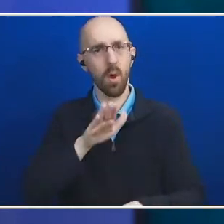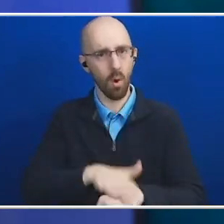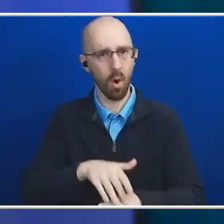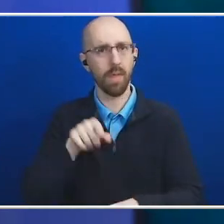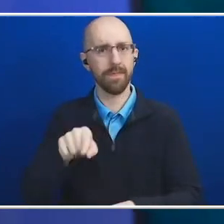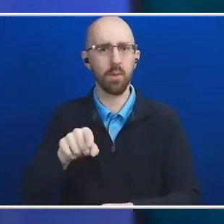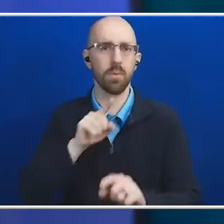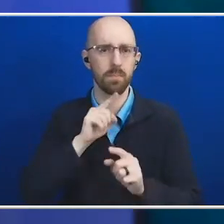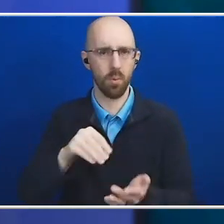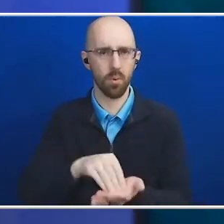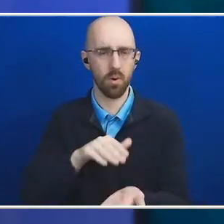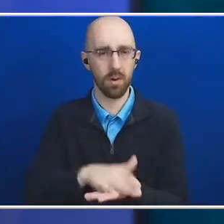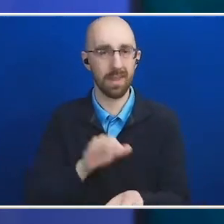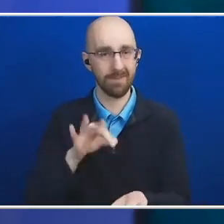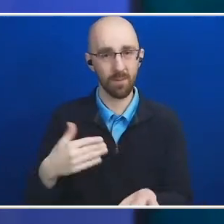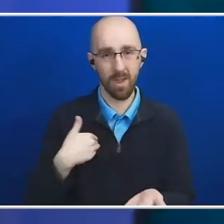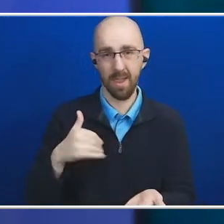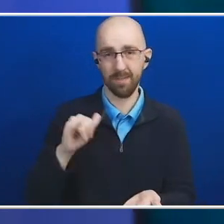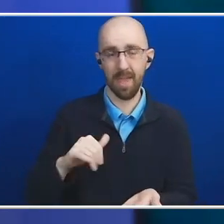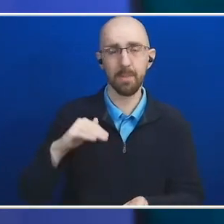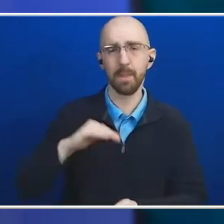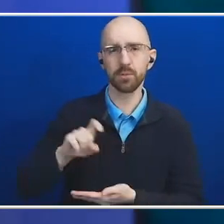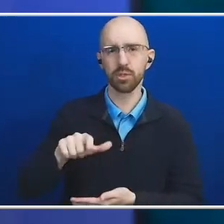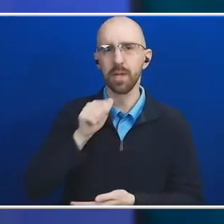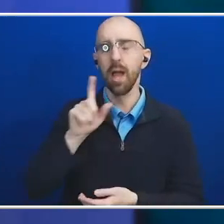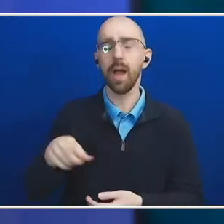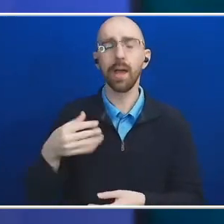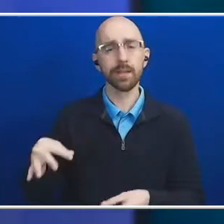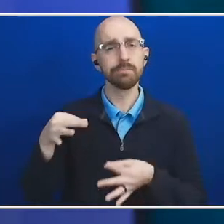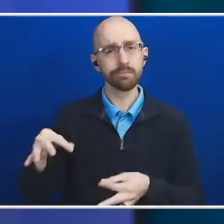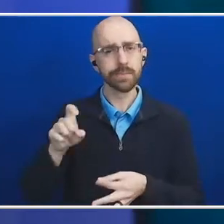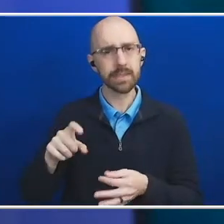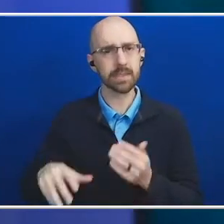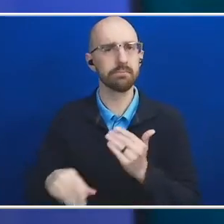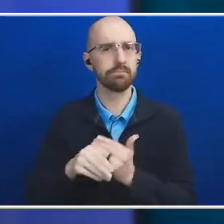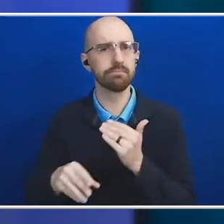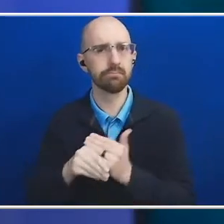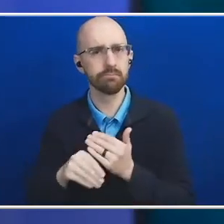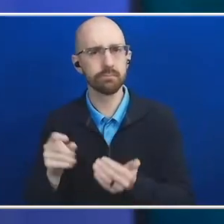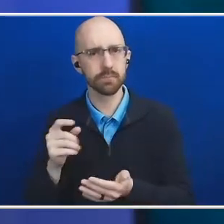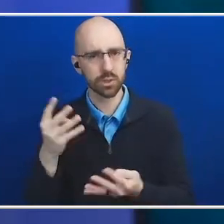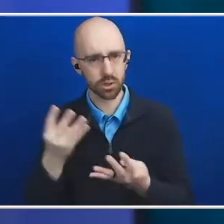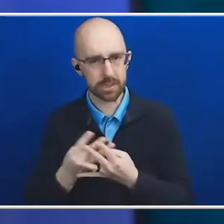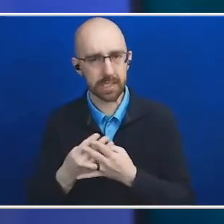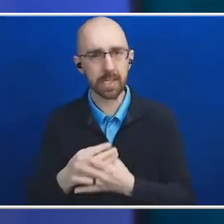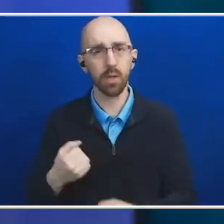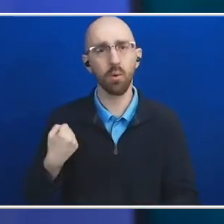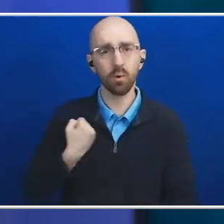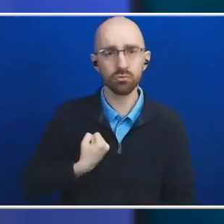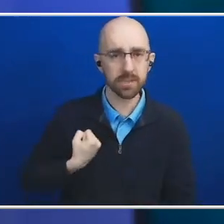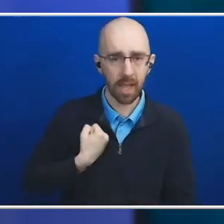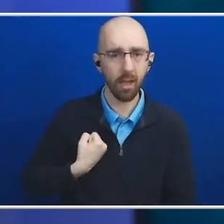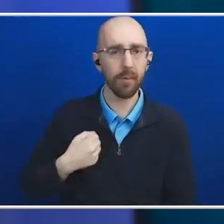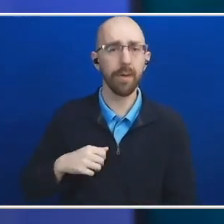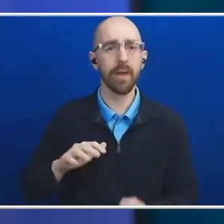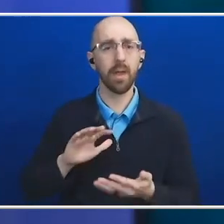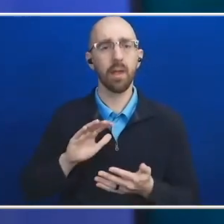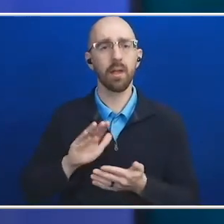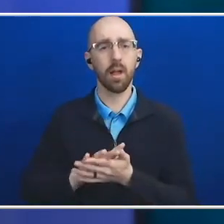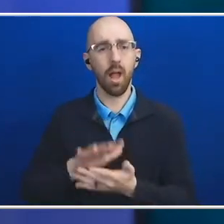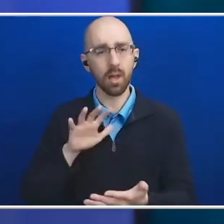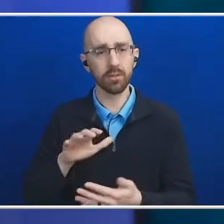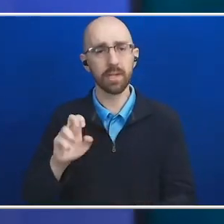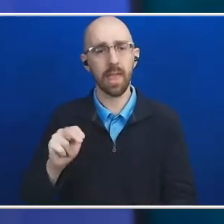that, mammogram shouldn't be standalone. We need supplemental screening, whether it be an ultrasound, contrast enhanced mammography, or the ultimate, which would